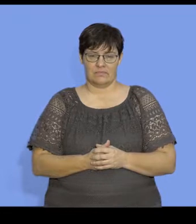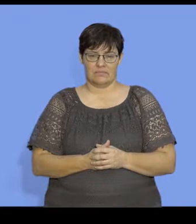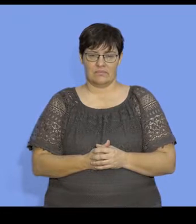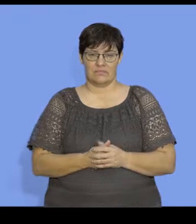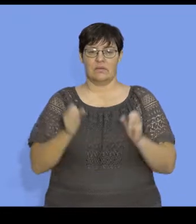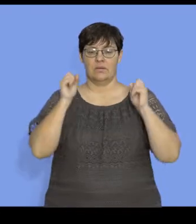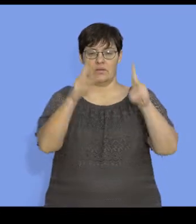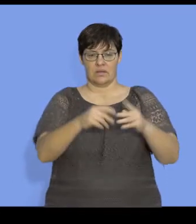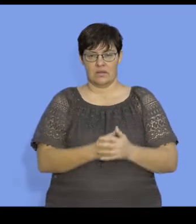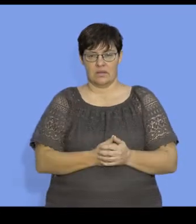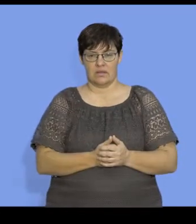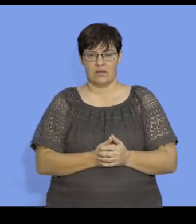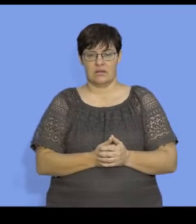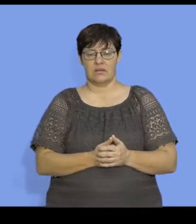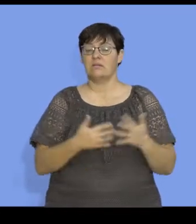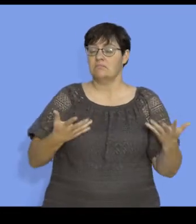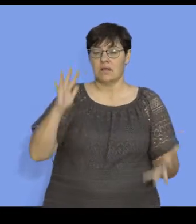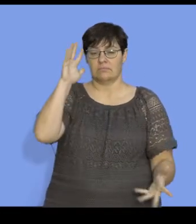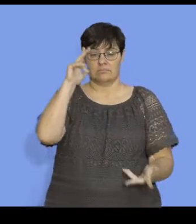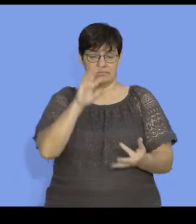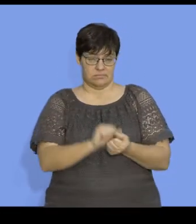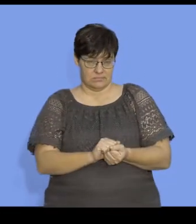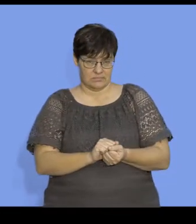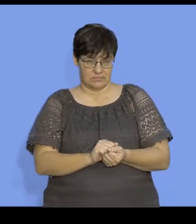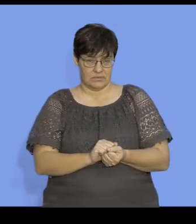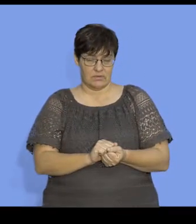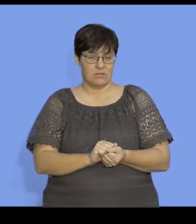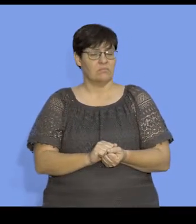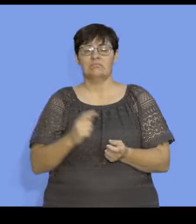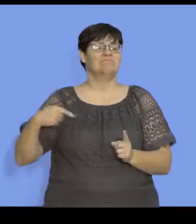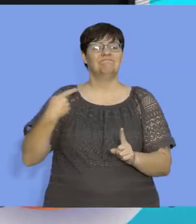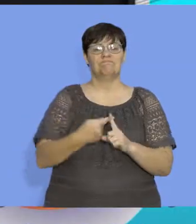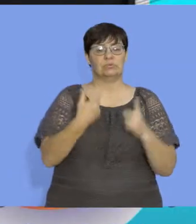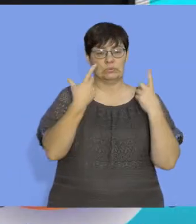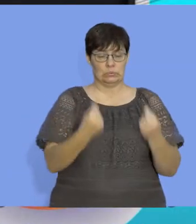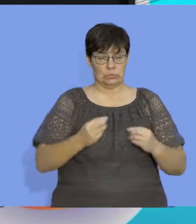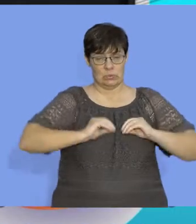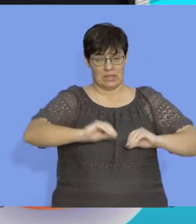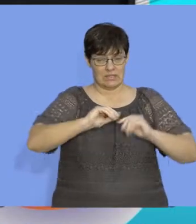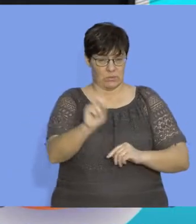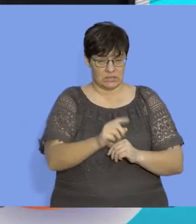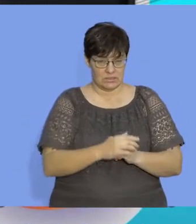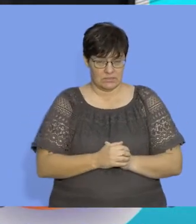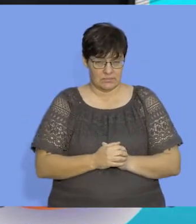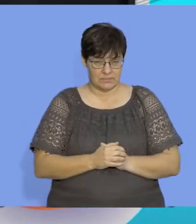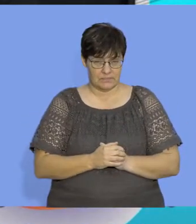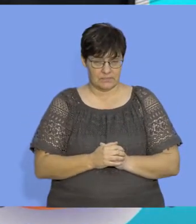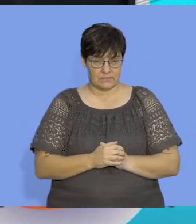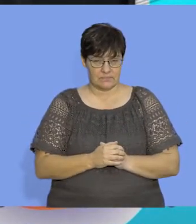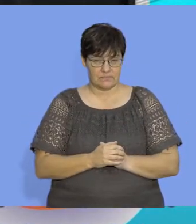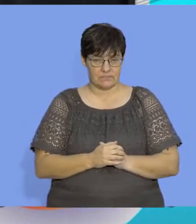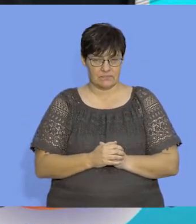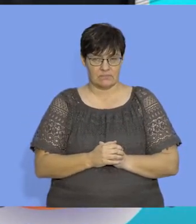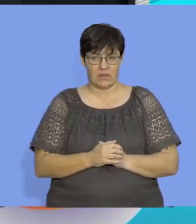Okay, so now, if we summarize what we have done in this segment of the lesson, let's take the following